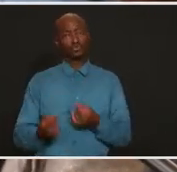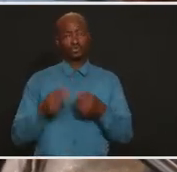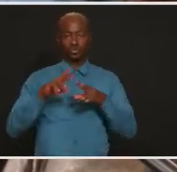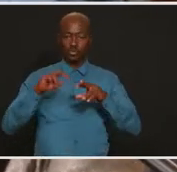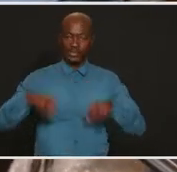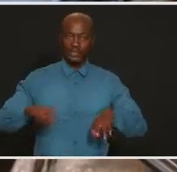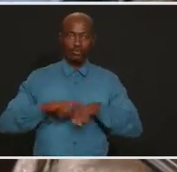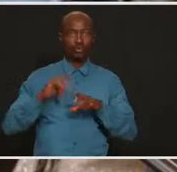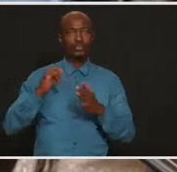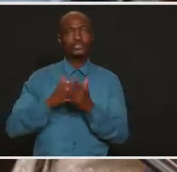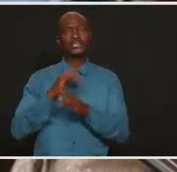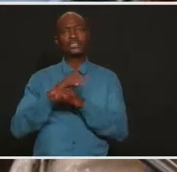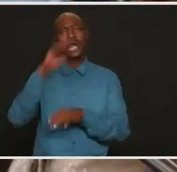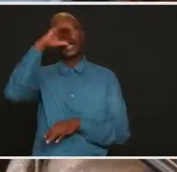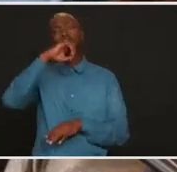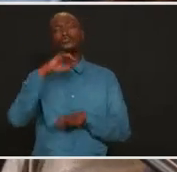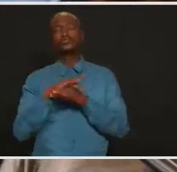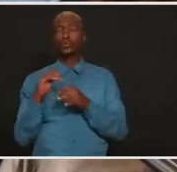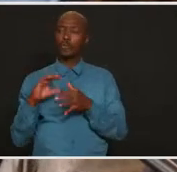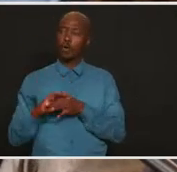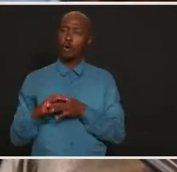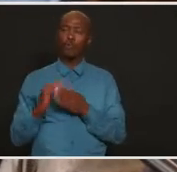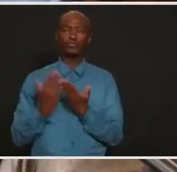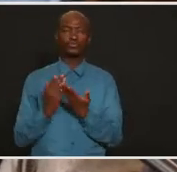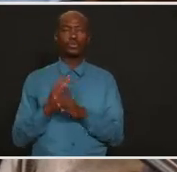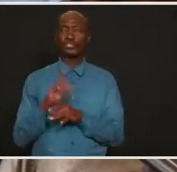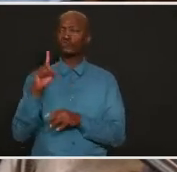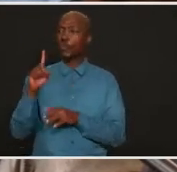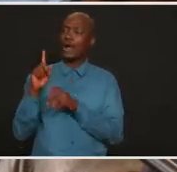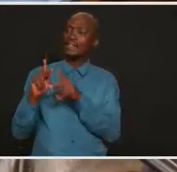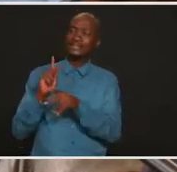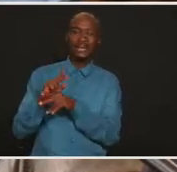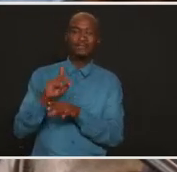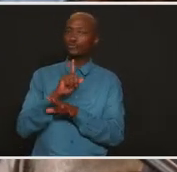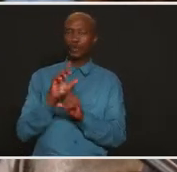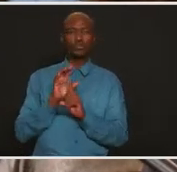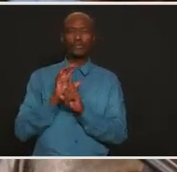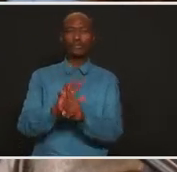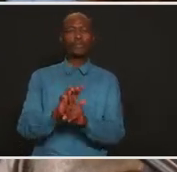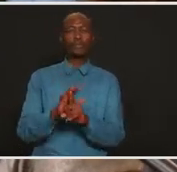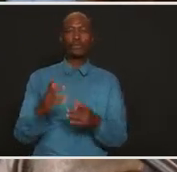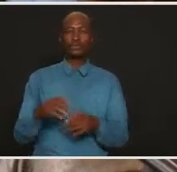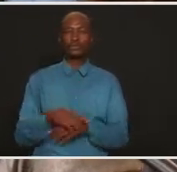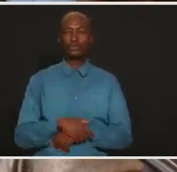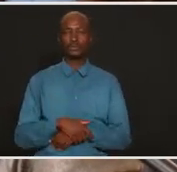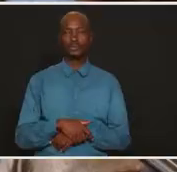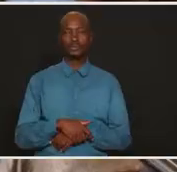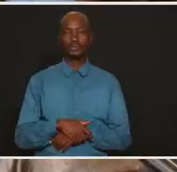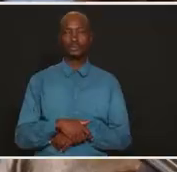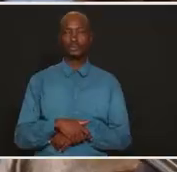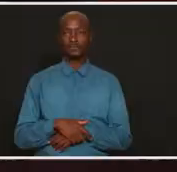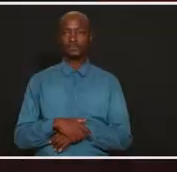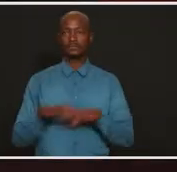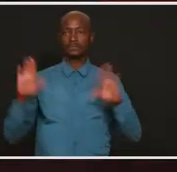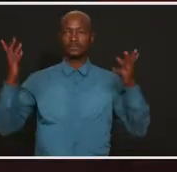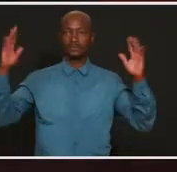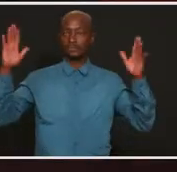and don't just assume homeschooling is just from one type of group of people don't impose a harmful law thank you thank you